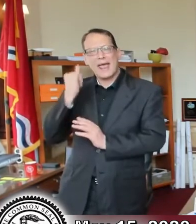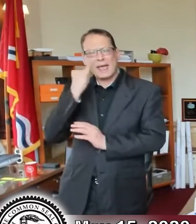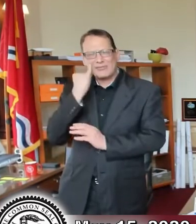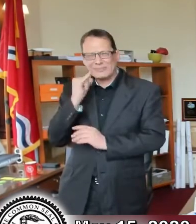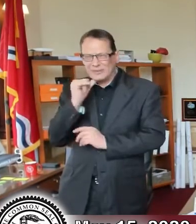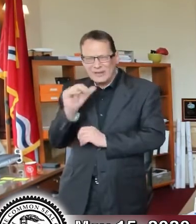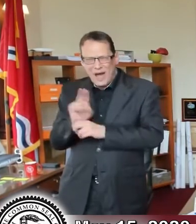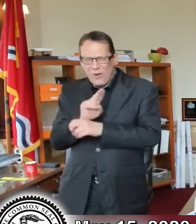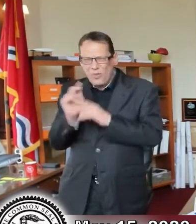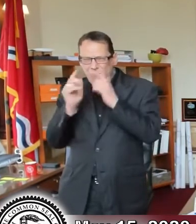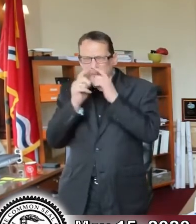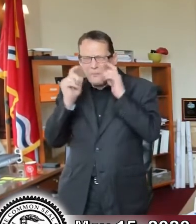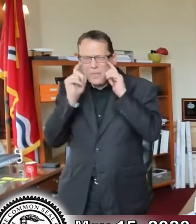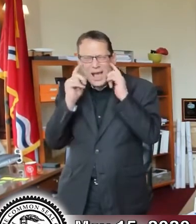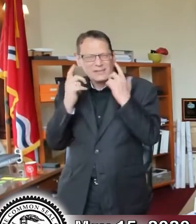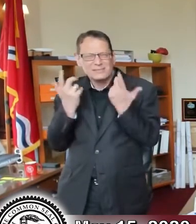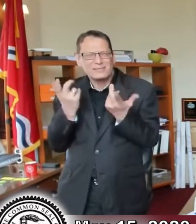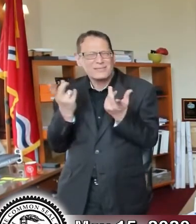wearing a mask?